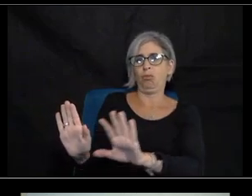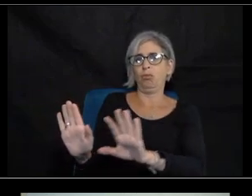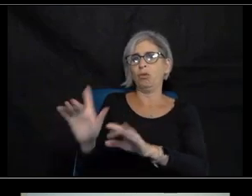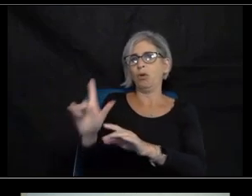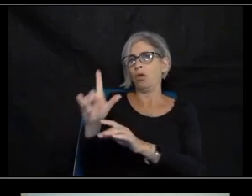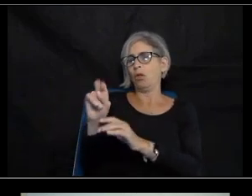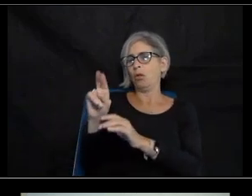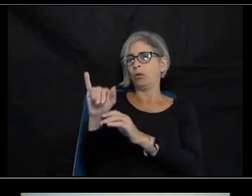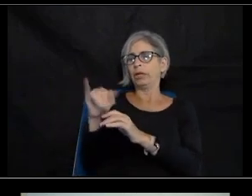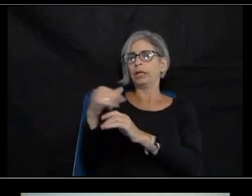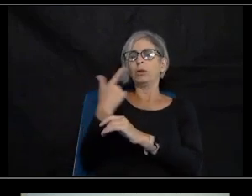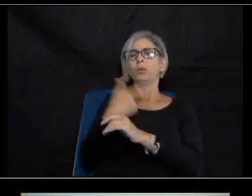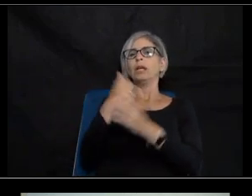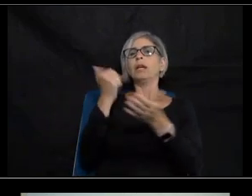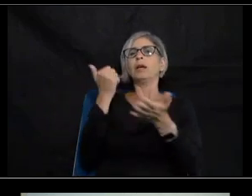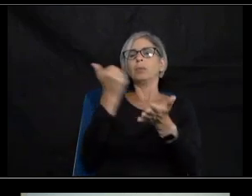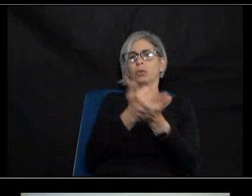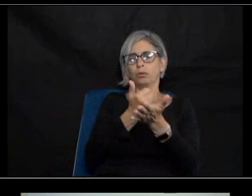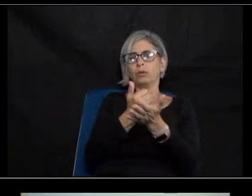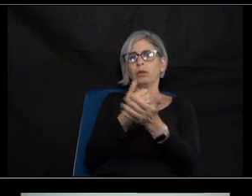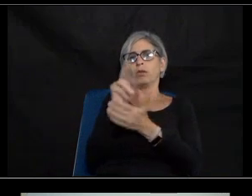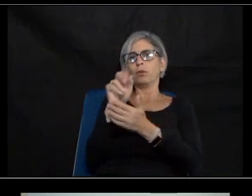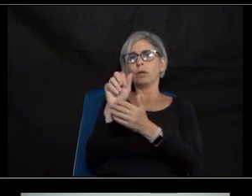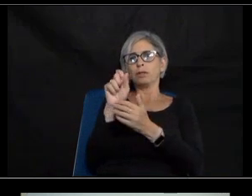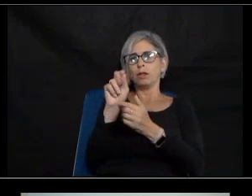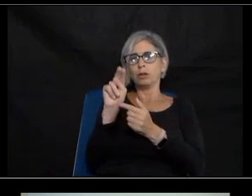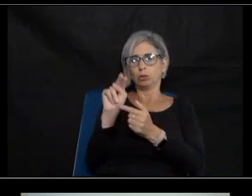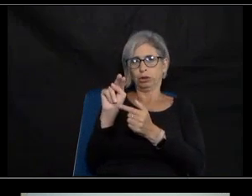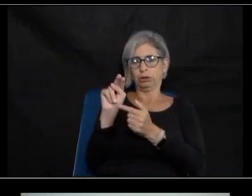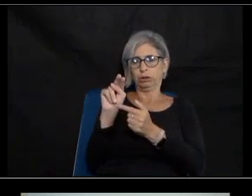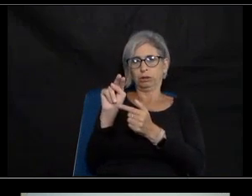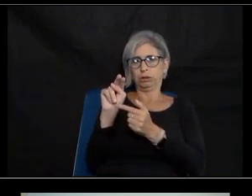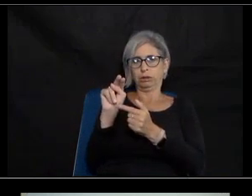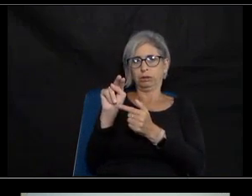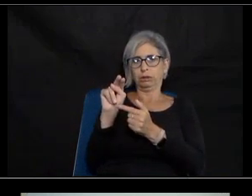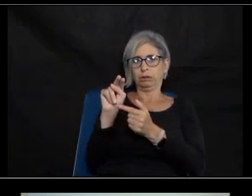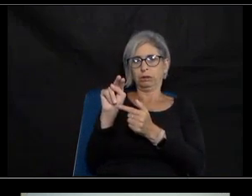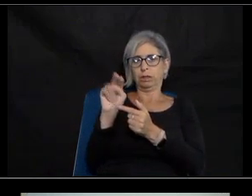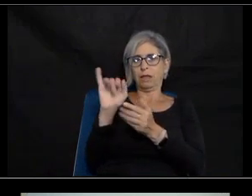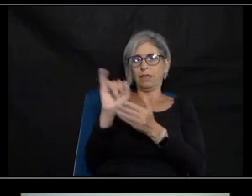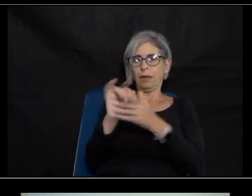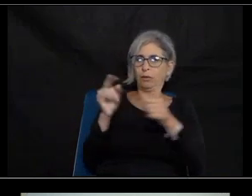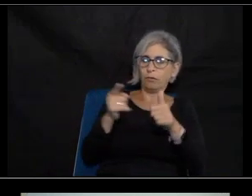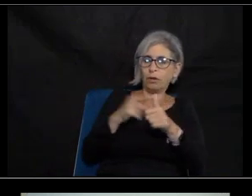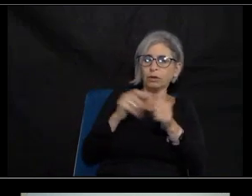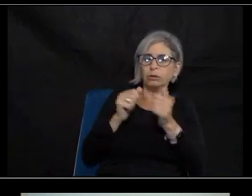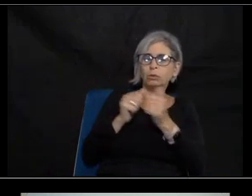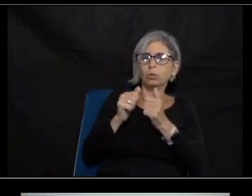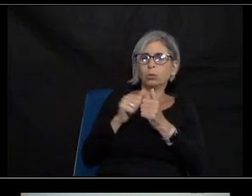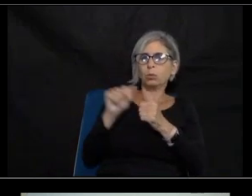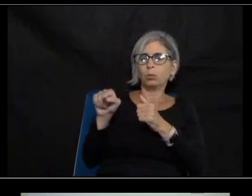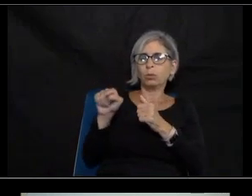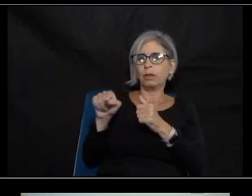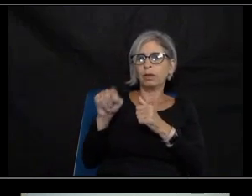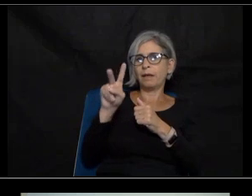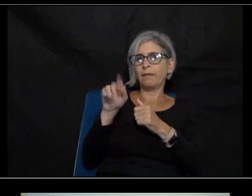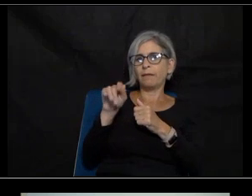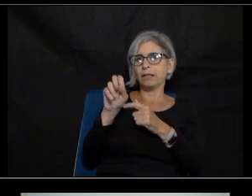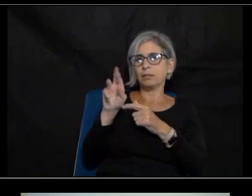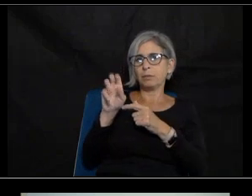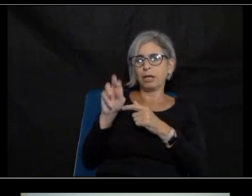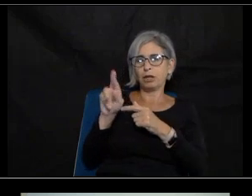Lori, we did approve the resolution. That was first with Vice Mayor and seconded